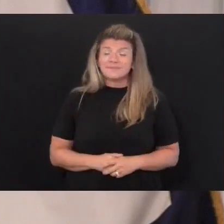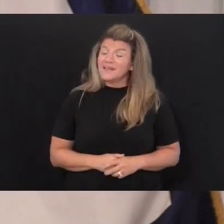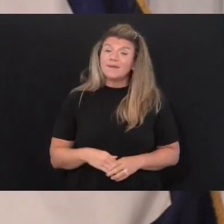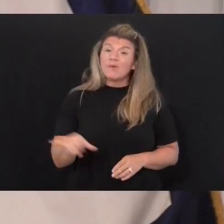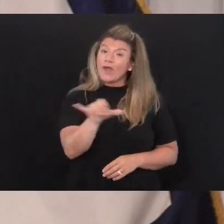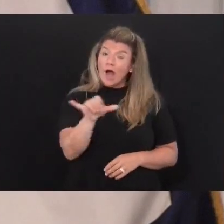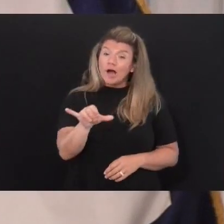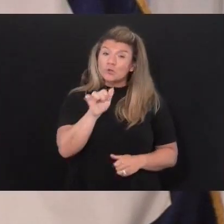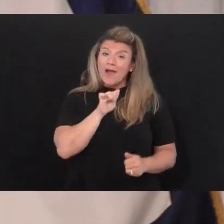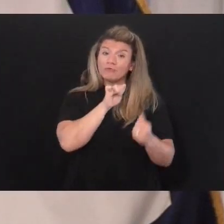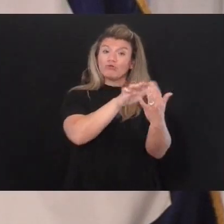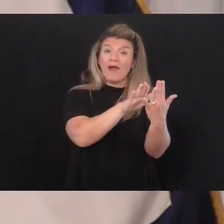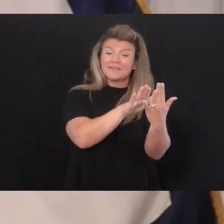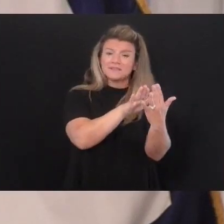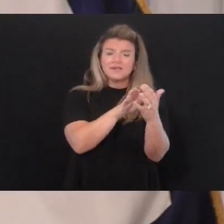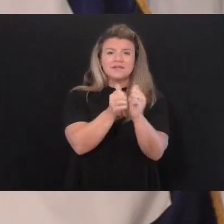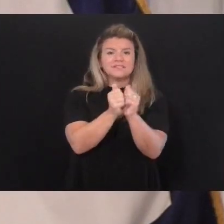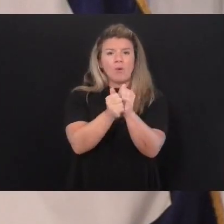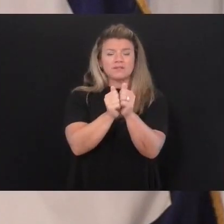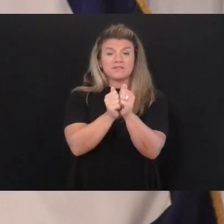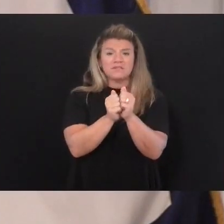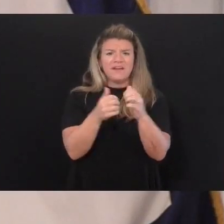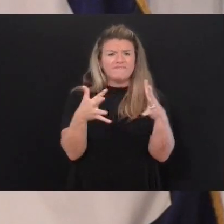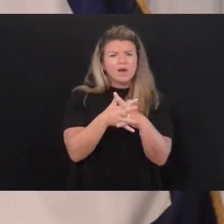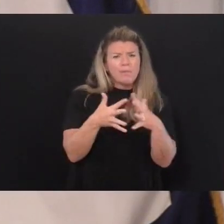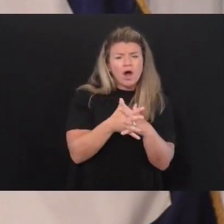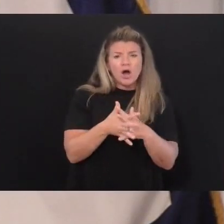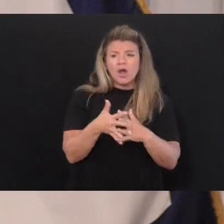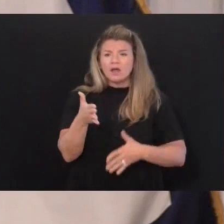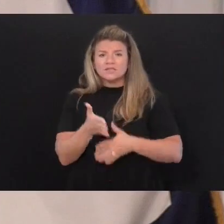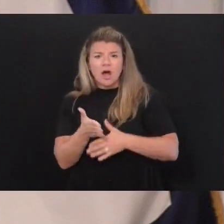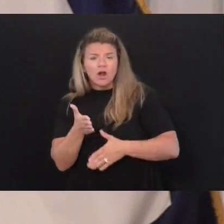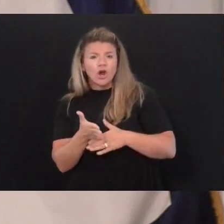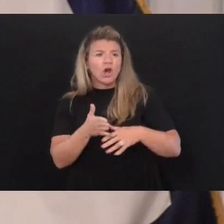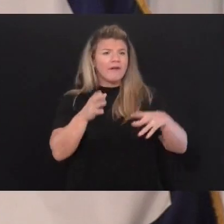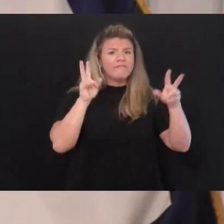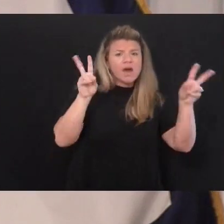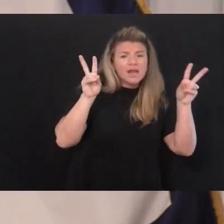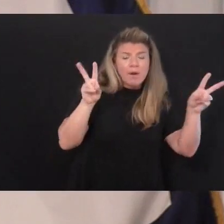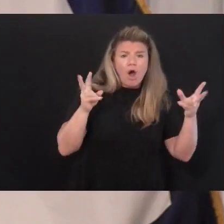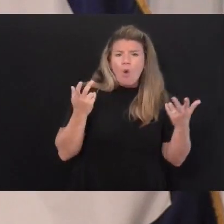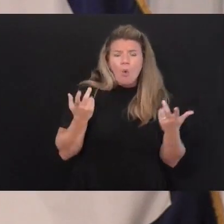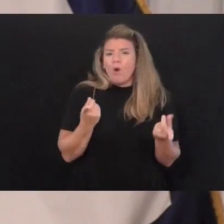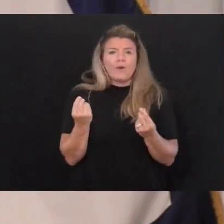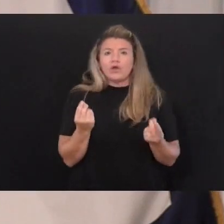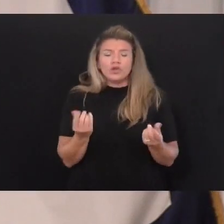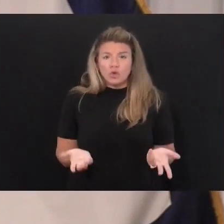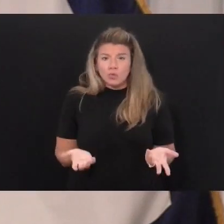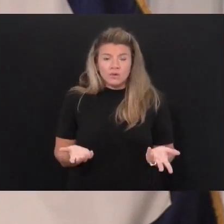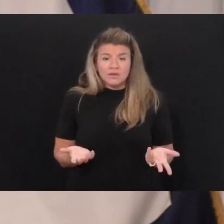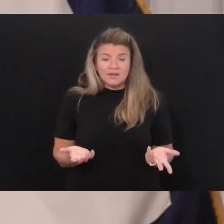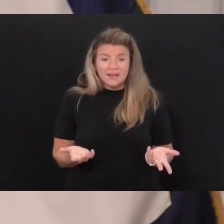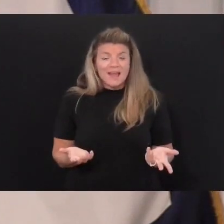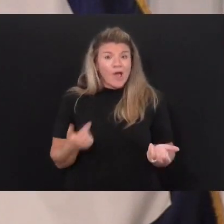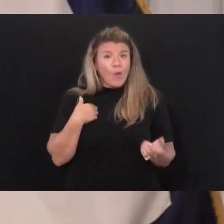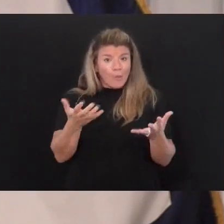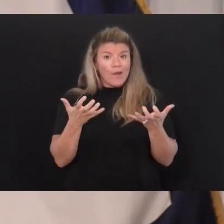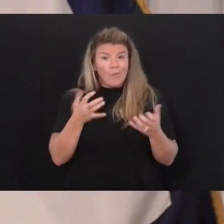I've known of her work on and on and on. She is absolutely a star beyond belief. She is going to be